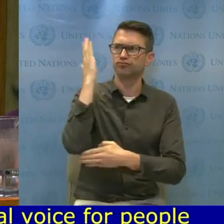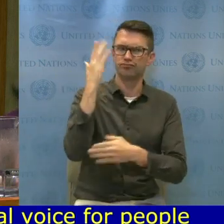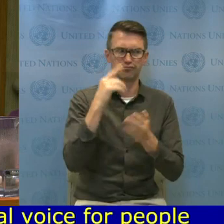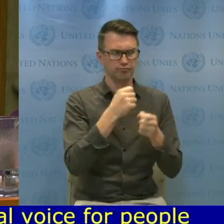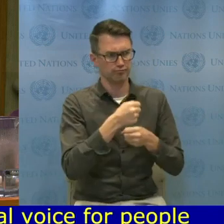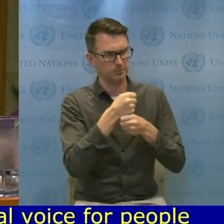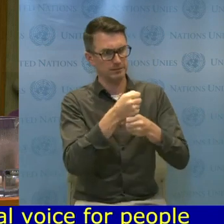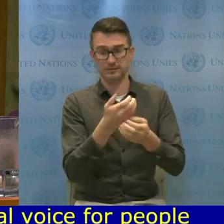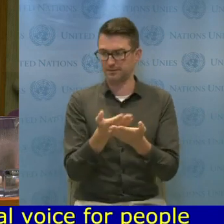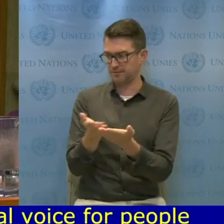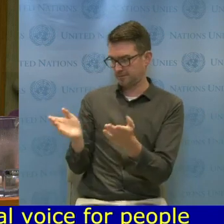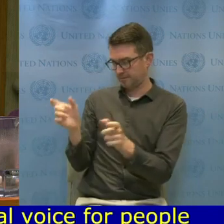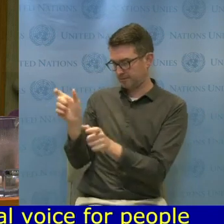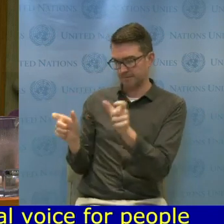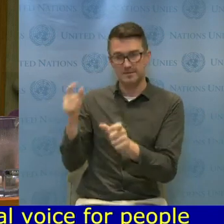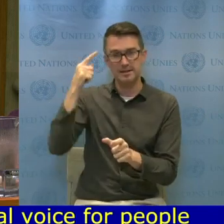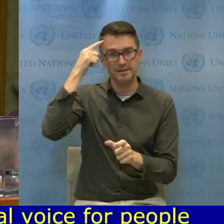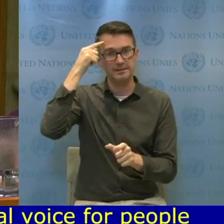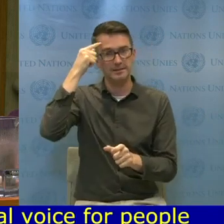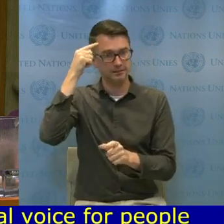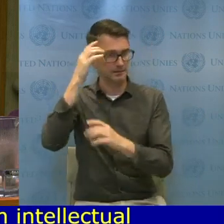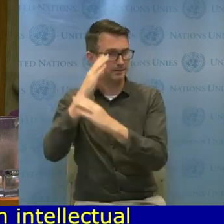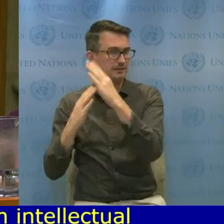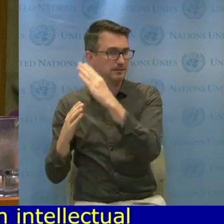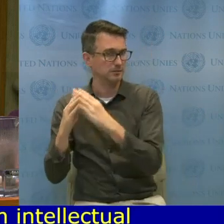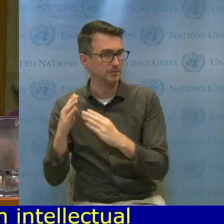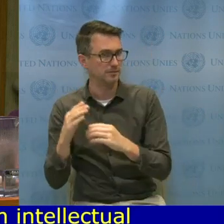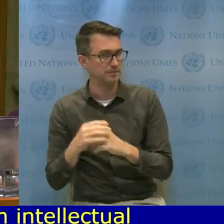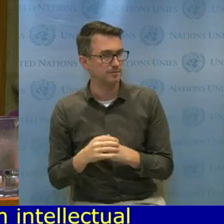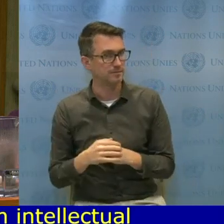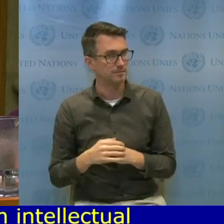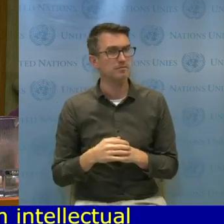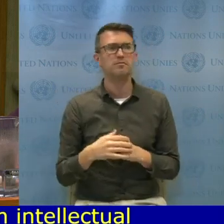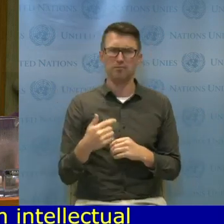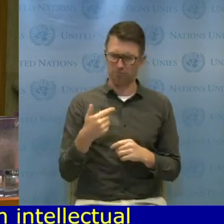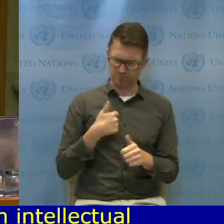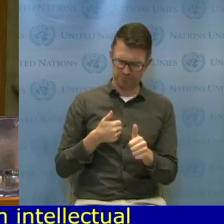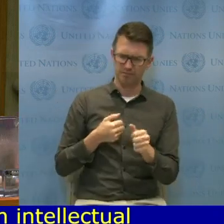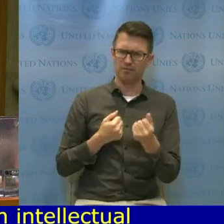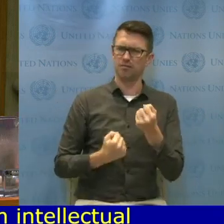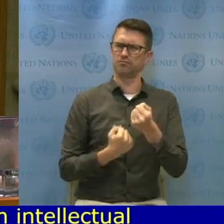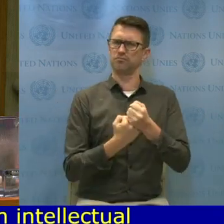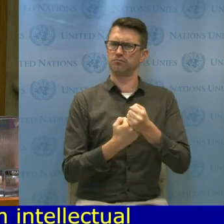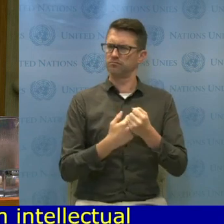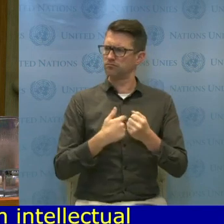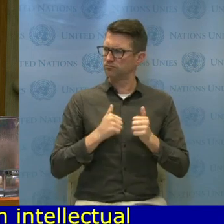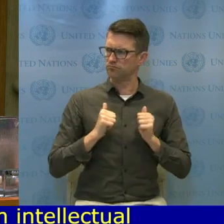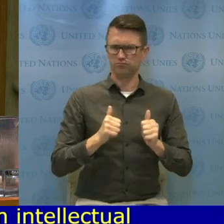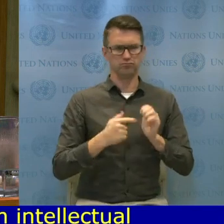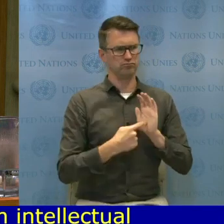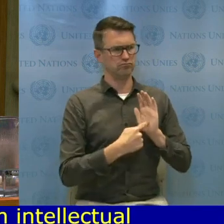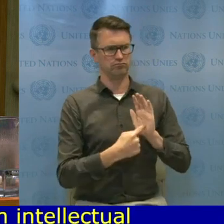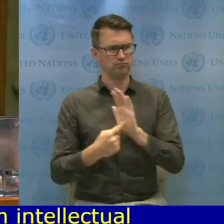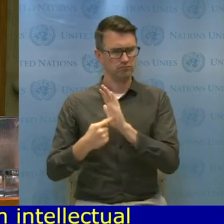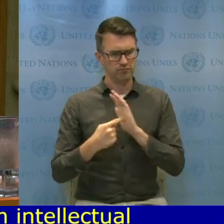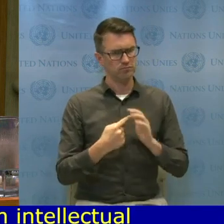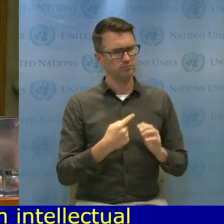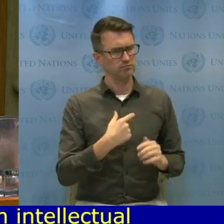our country, living equally in the community. I believe social